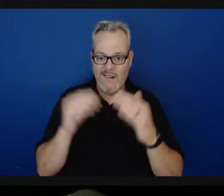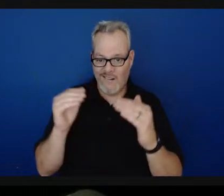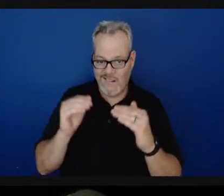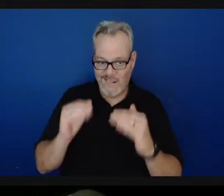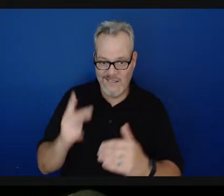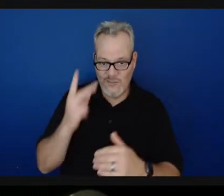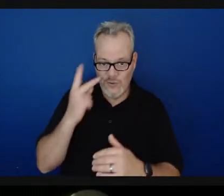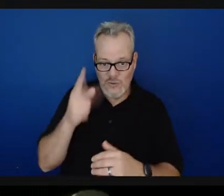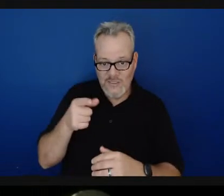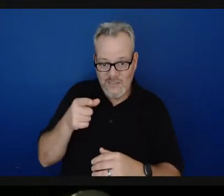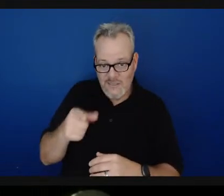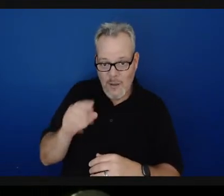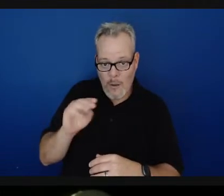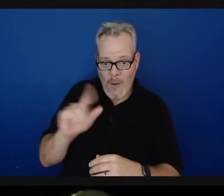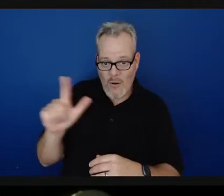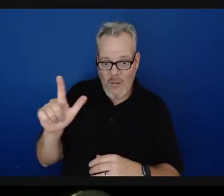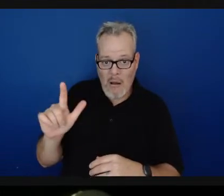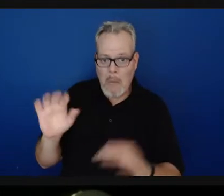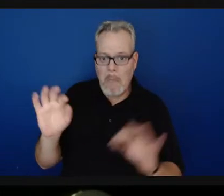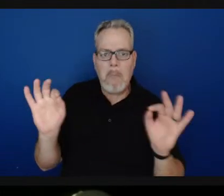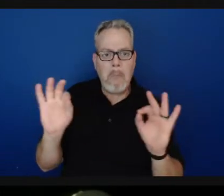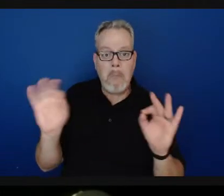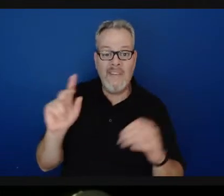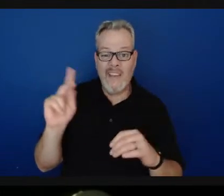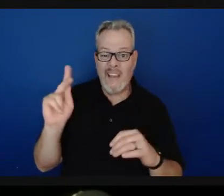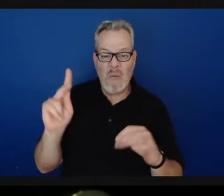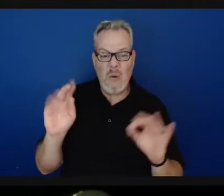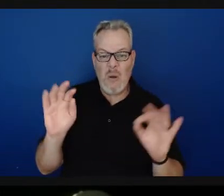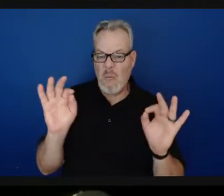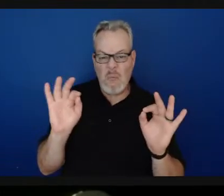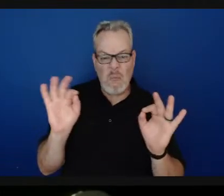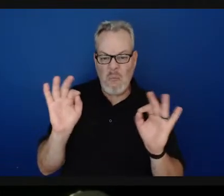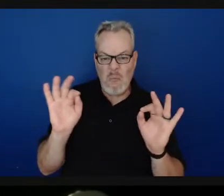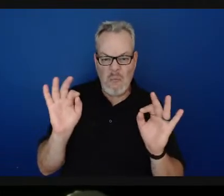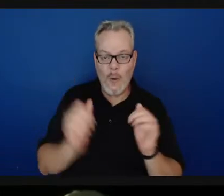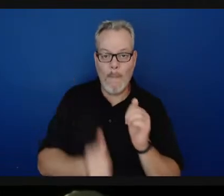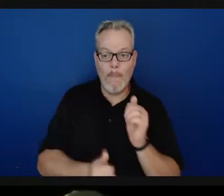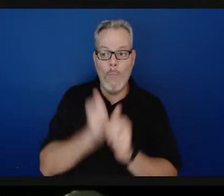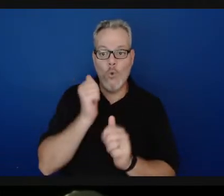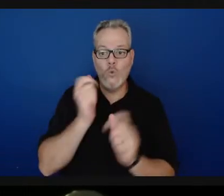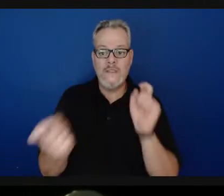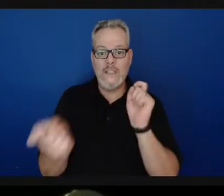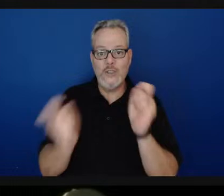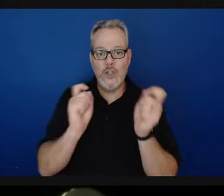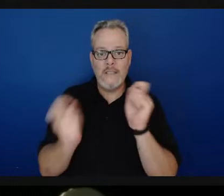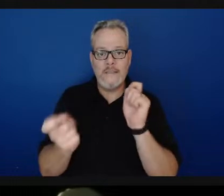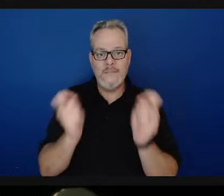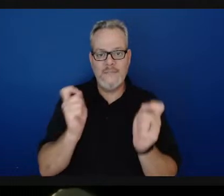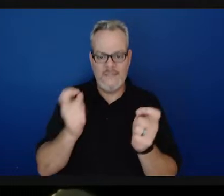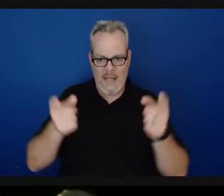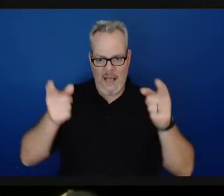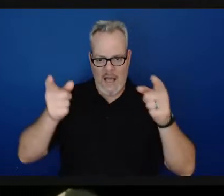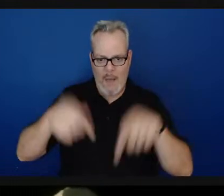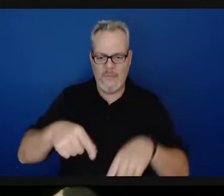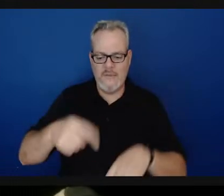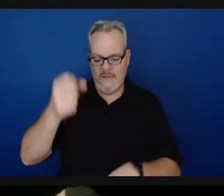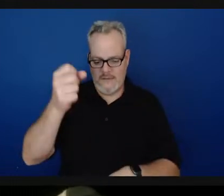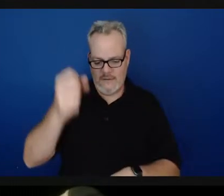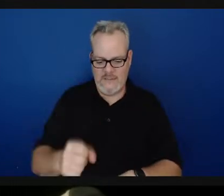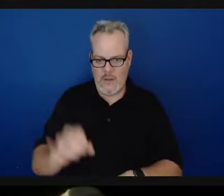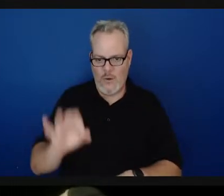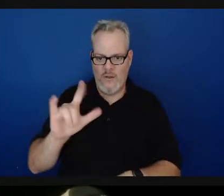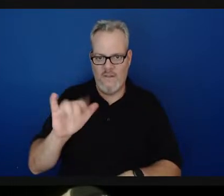adjustment. And not a whole lot on Kīlauea either. The most adjustments happening here in the south flank, 2.1,